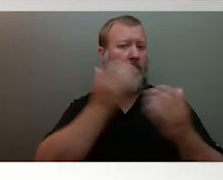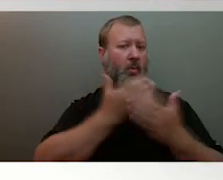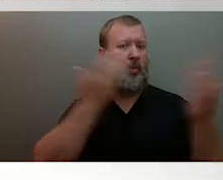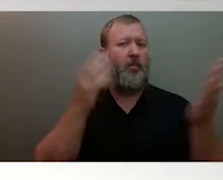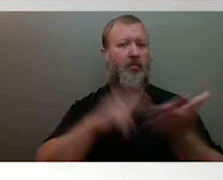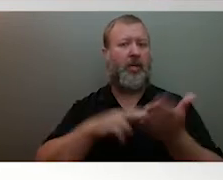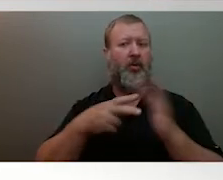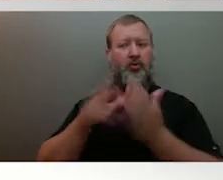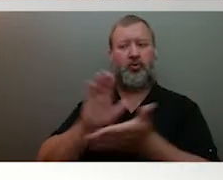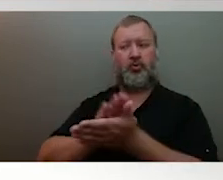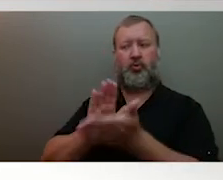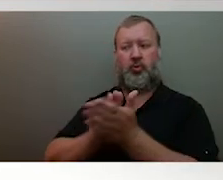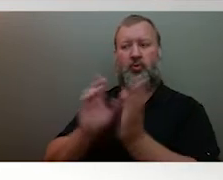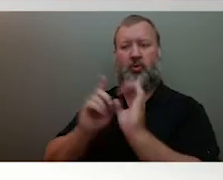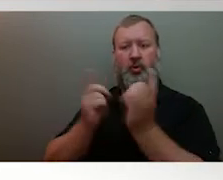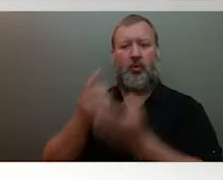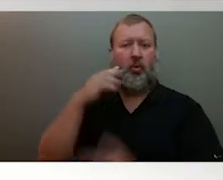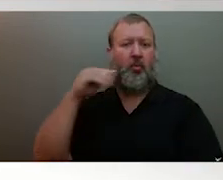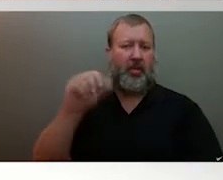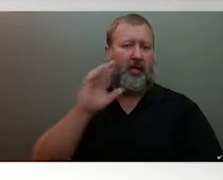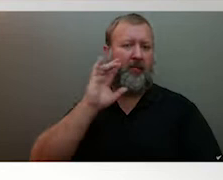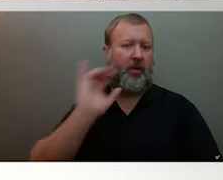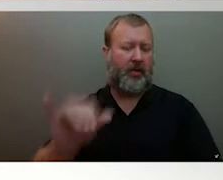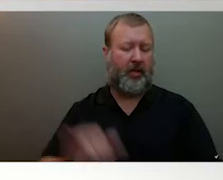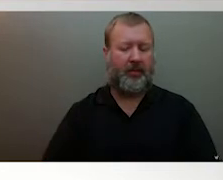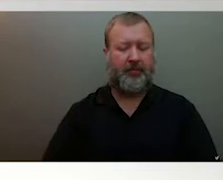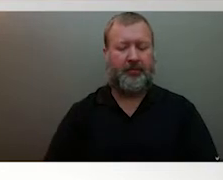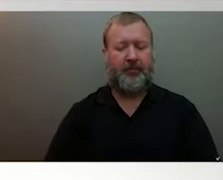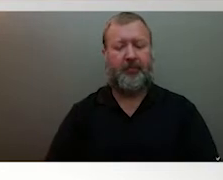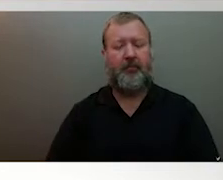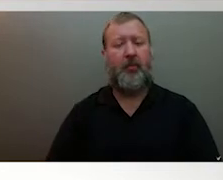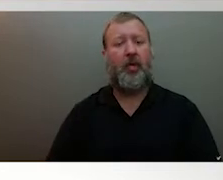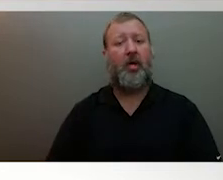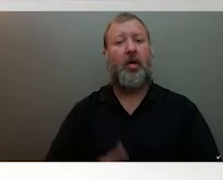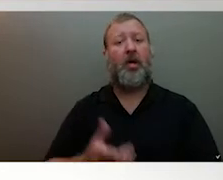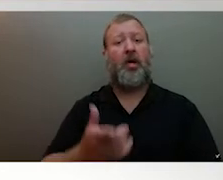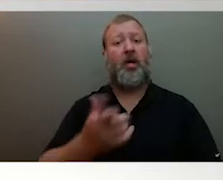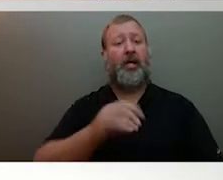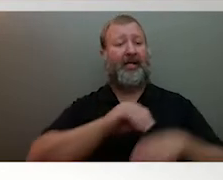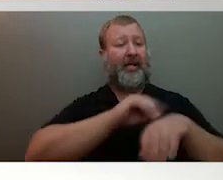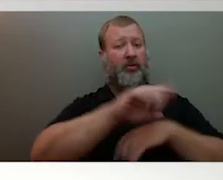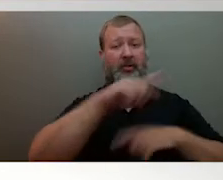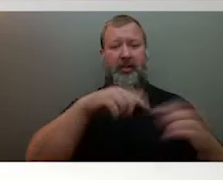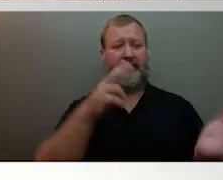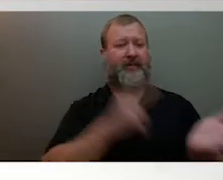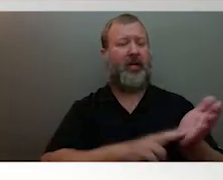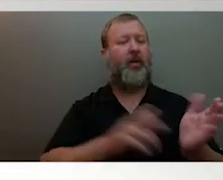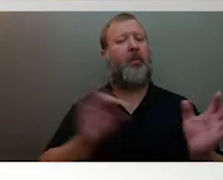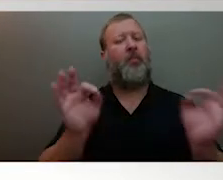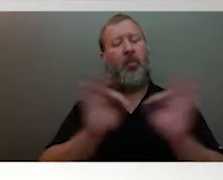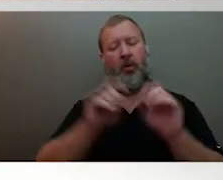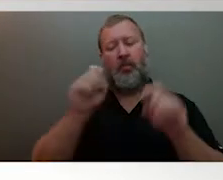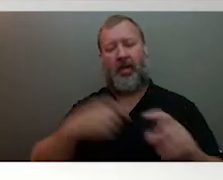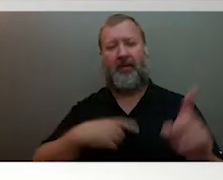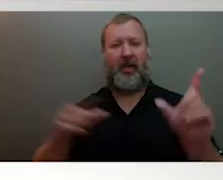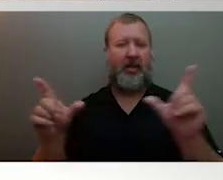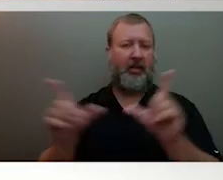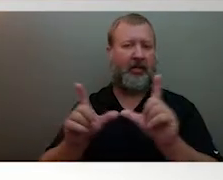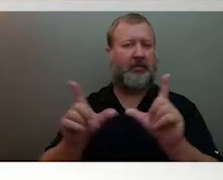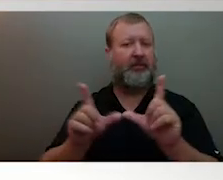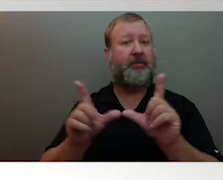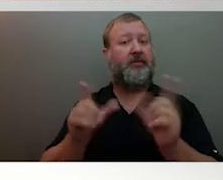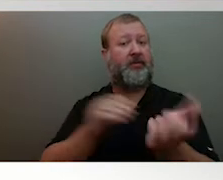for that. A psychologist or a counselor cannot sign the medical. It has to be a licensed physician. And the